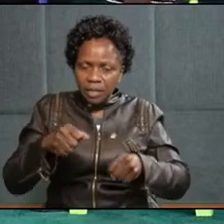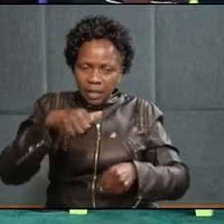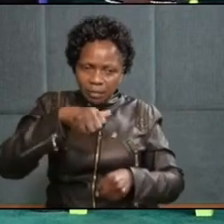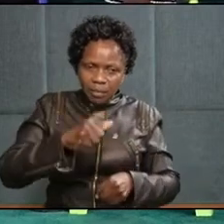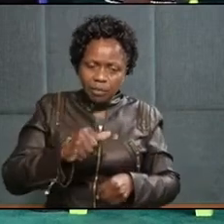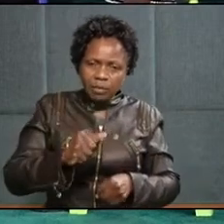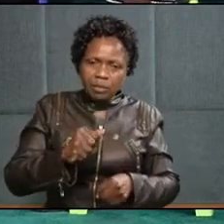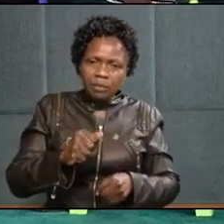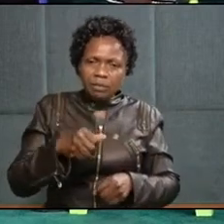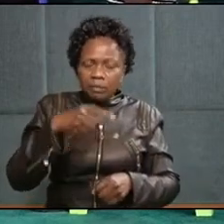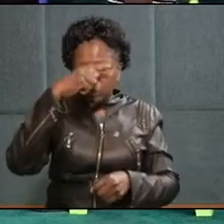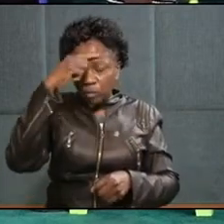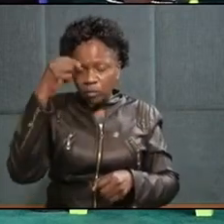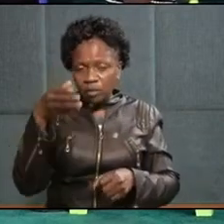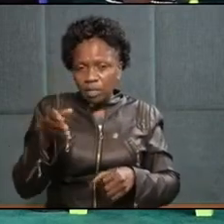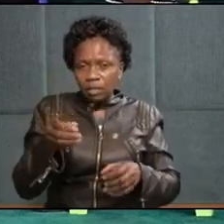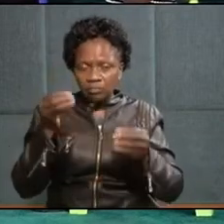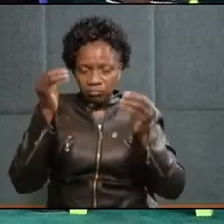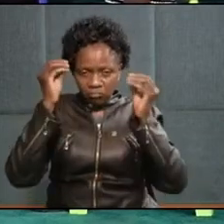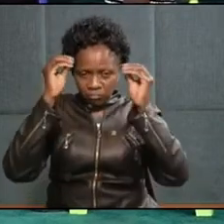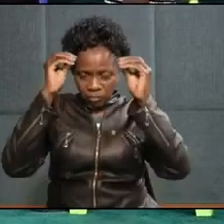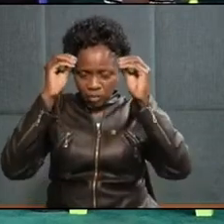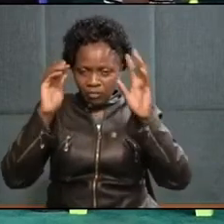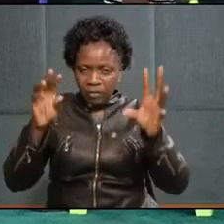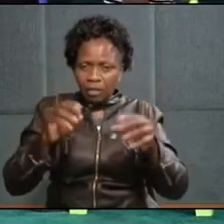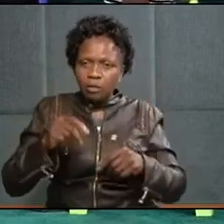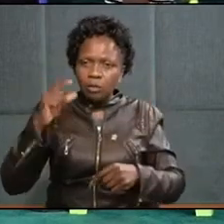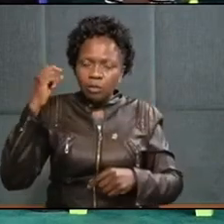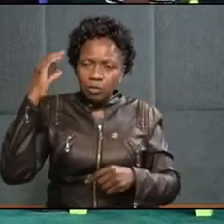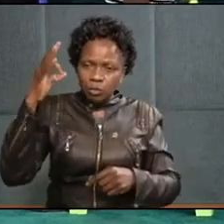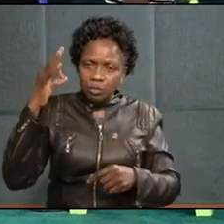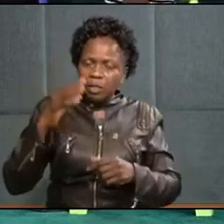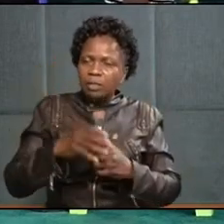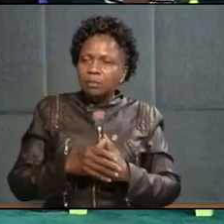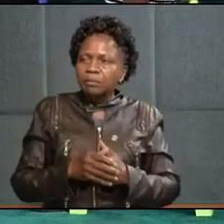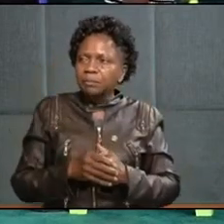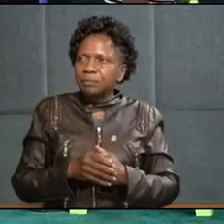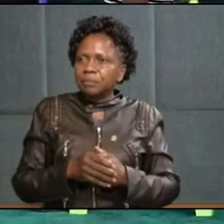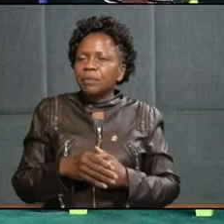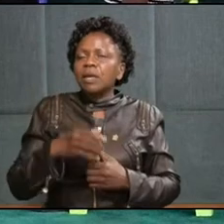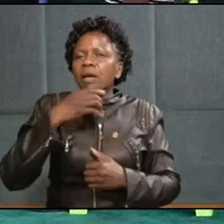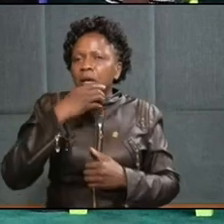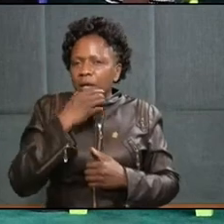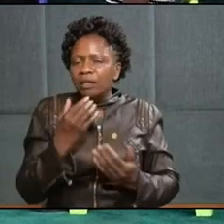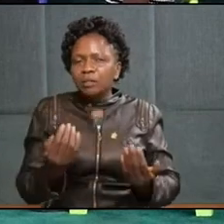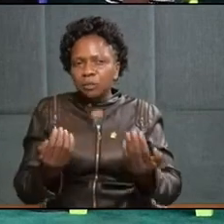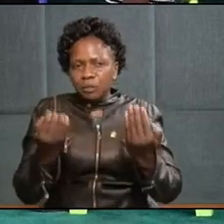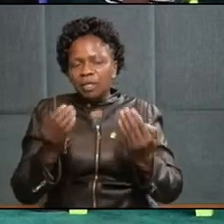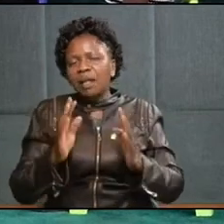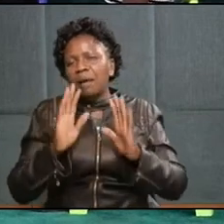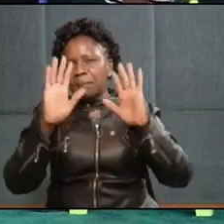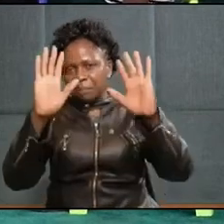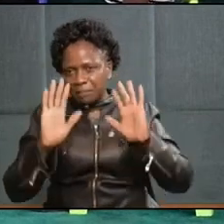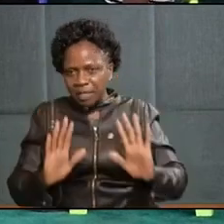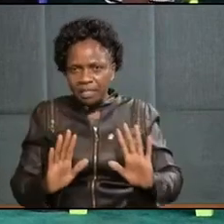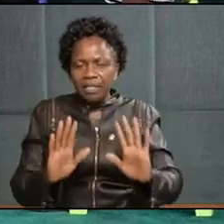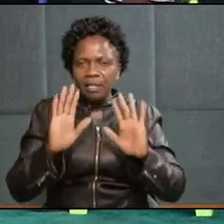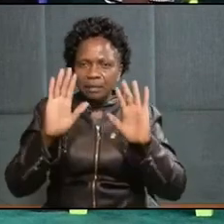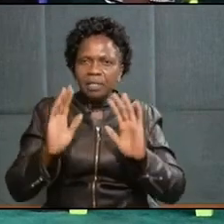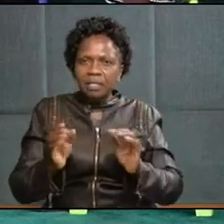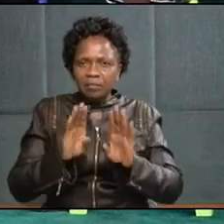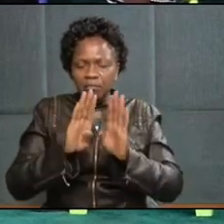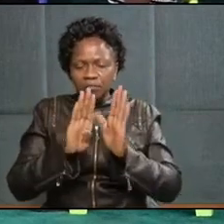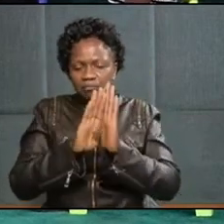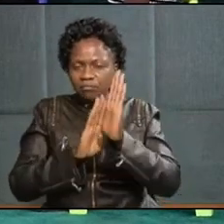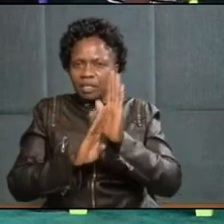Apollos because he was a good teacher of the gospel. Wow, children, you are such amazing. You are such